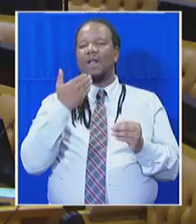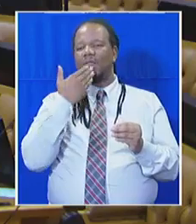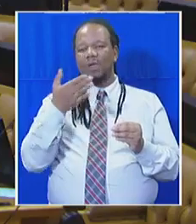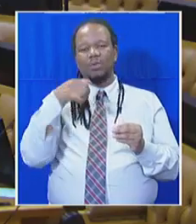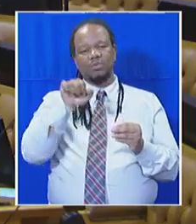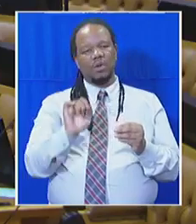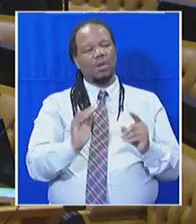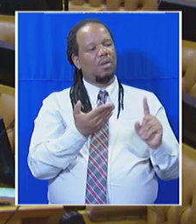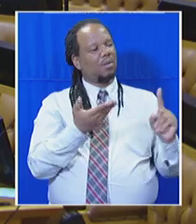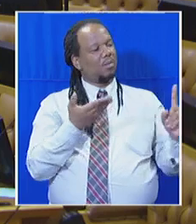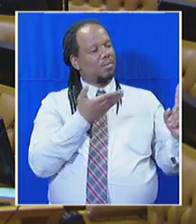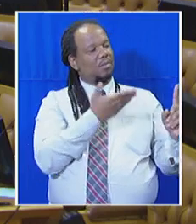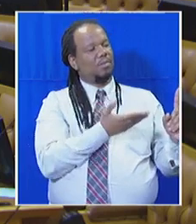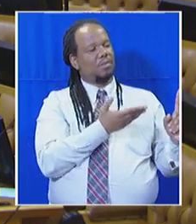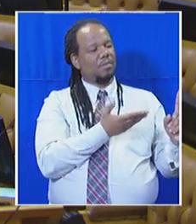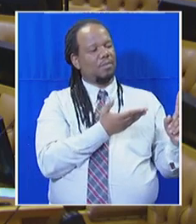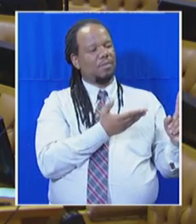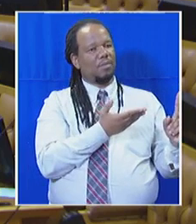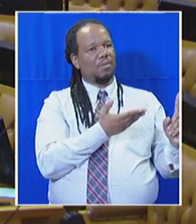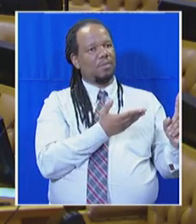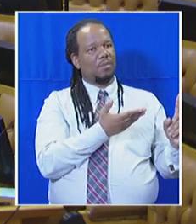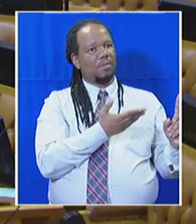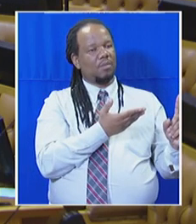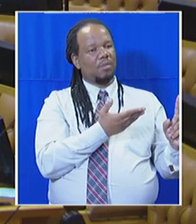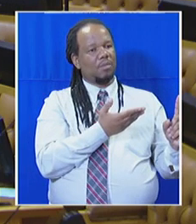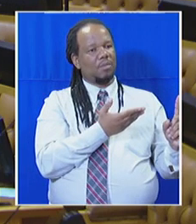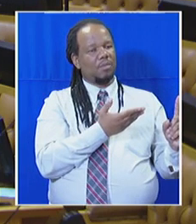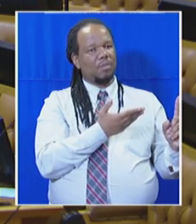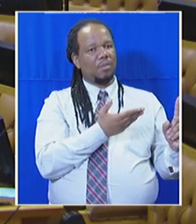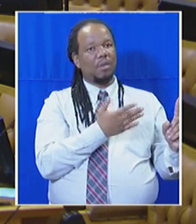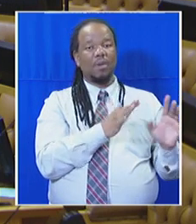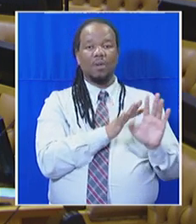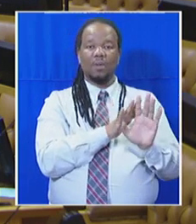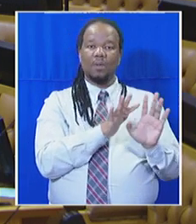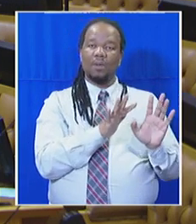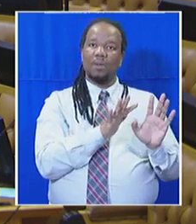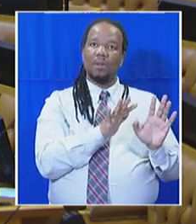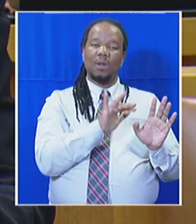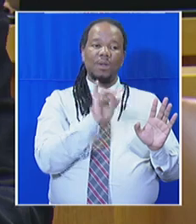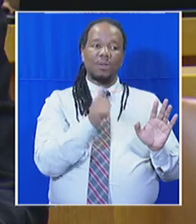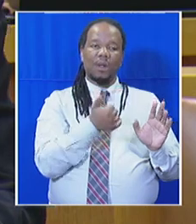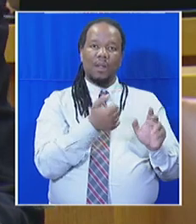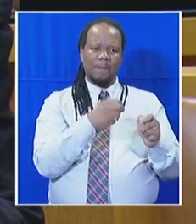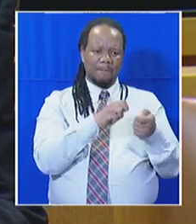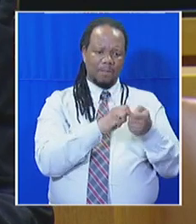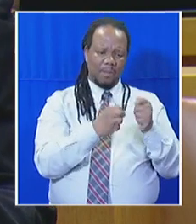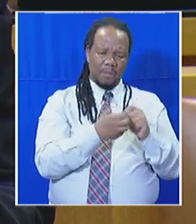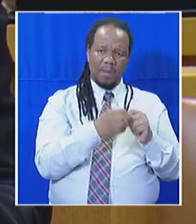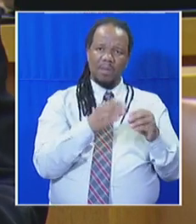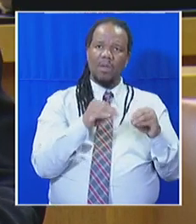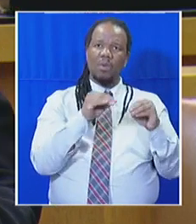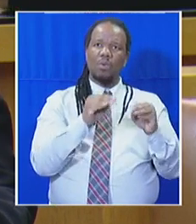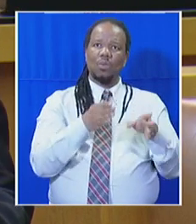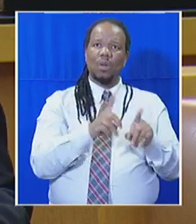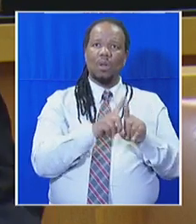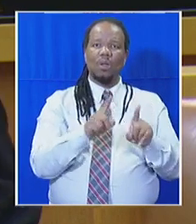Deputy Minister, another sketch that is dealing a devastating blow to quality education is the one of Job